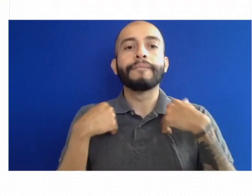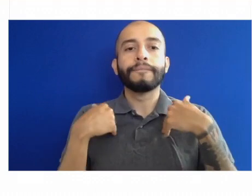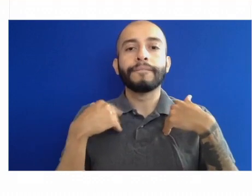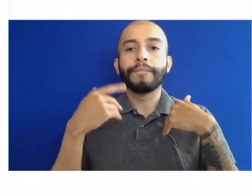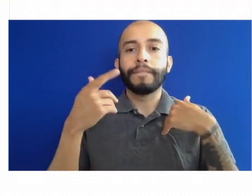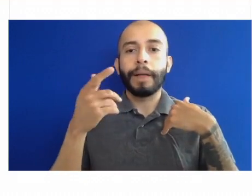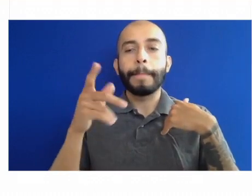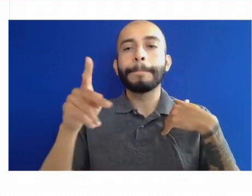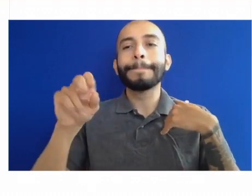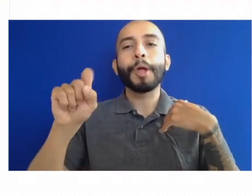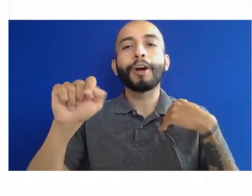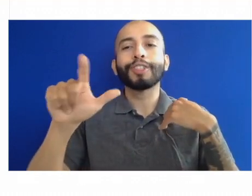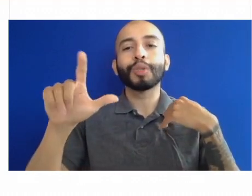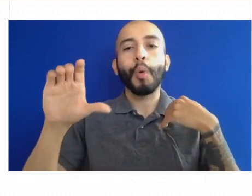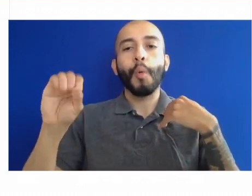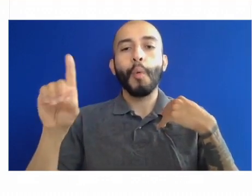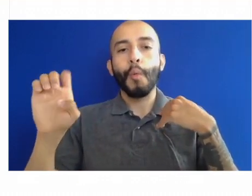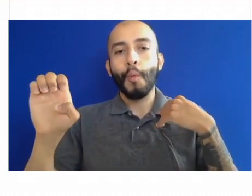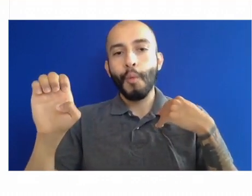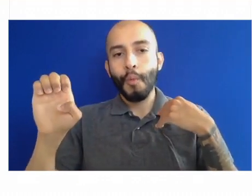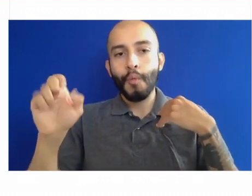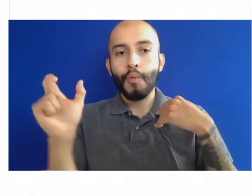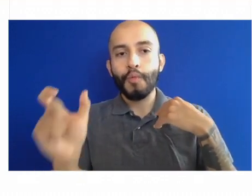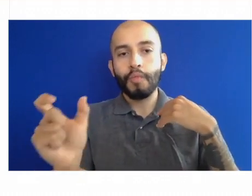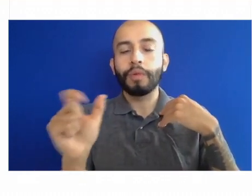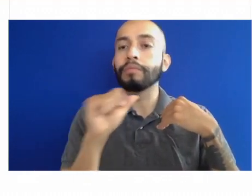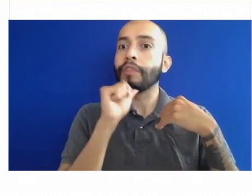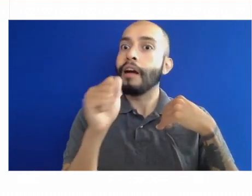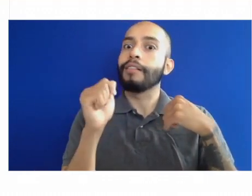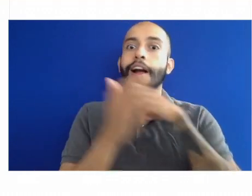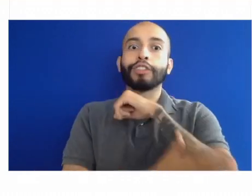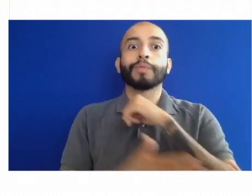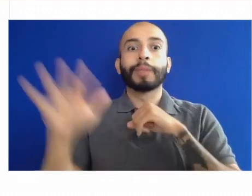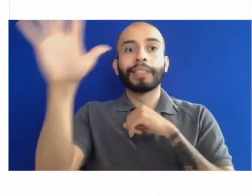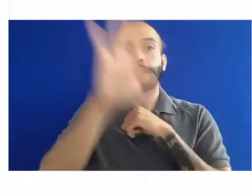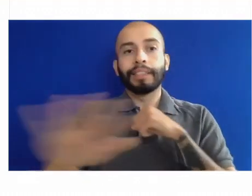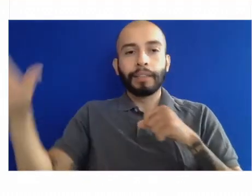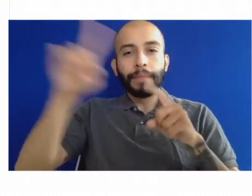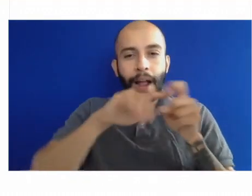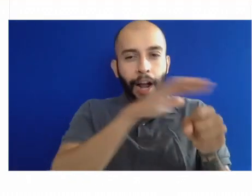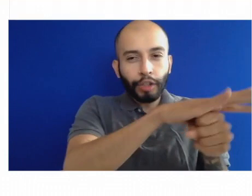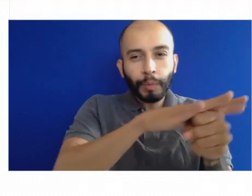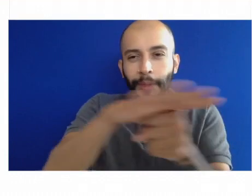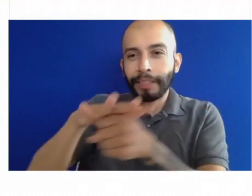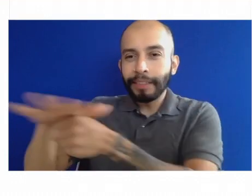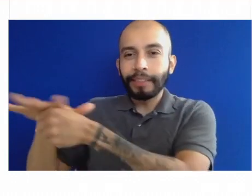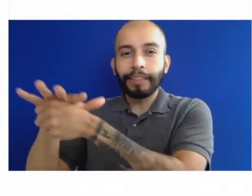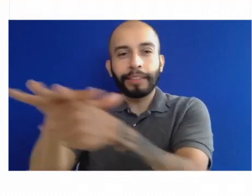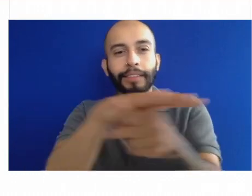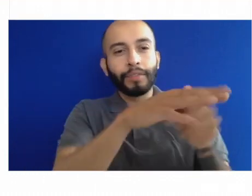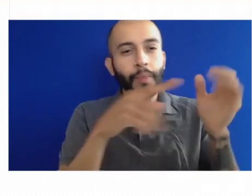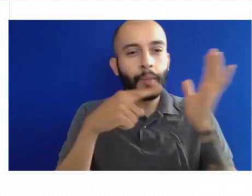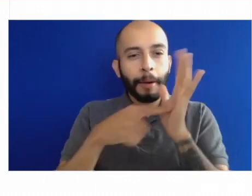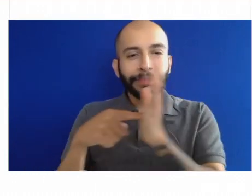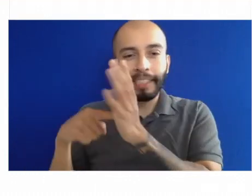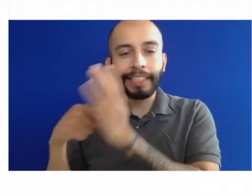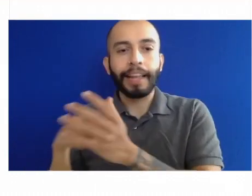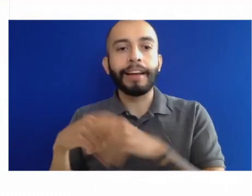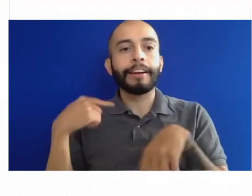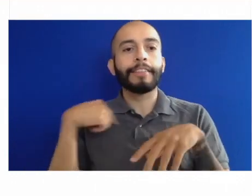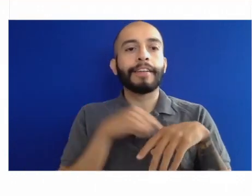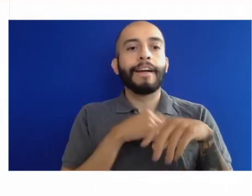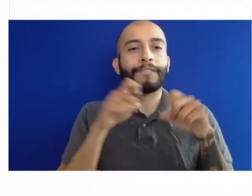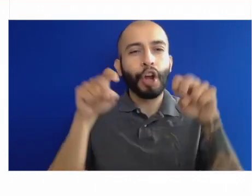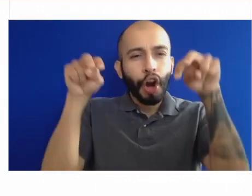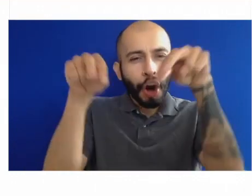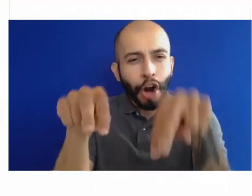UK population. And what we did was we looked at whether their susceptibility to misinformation predicted later